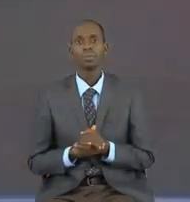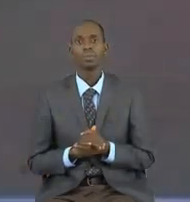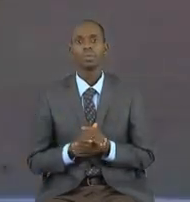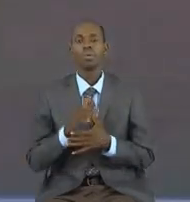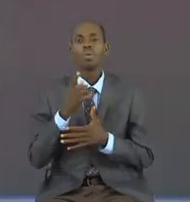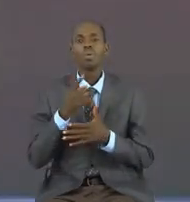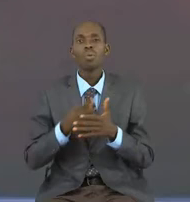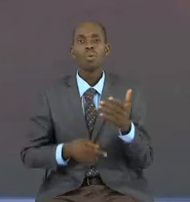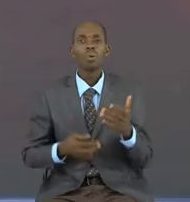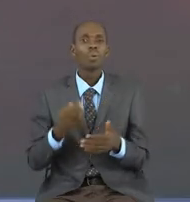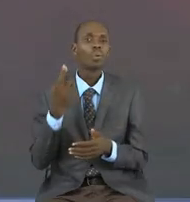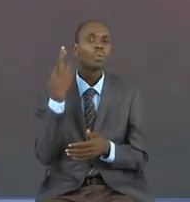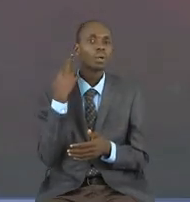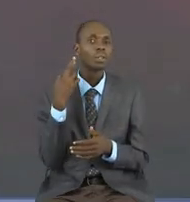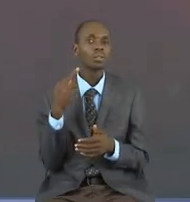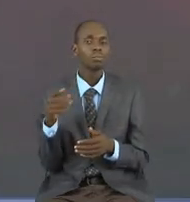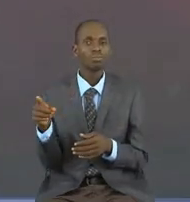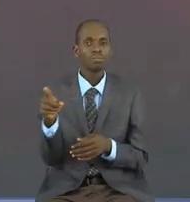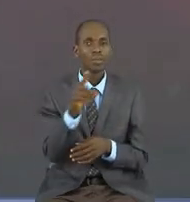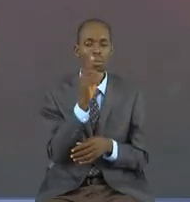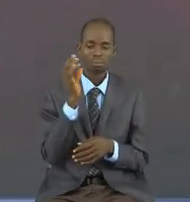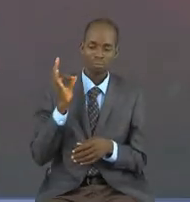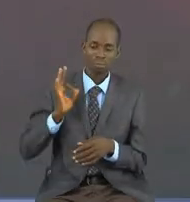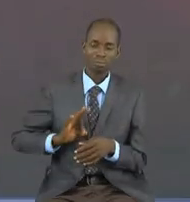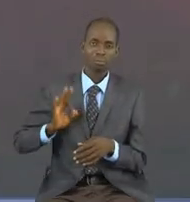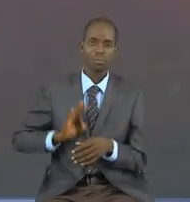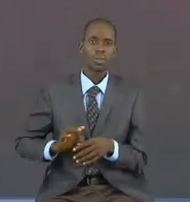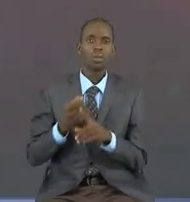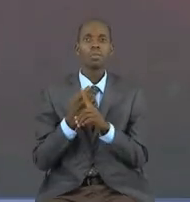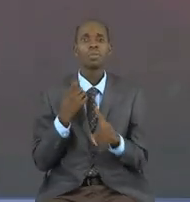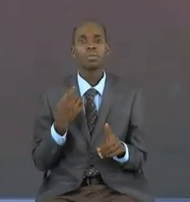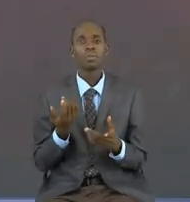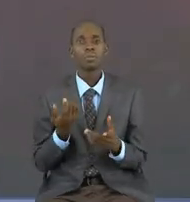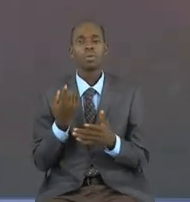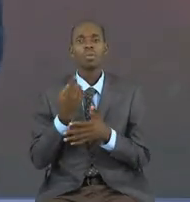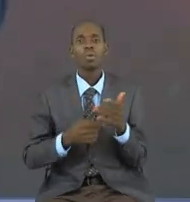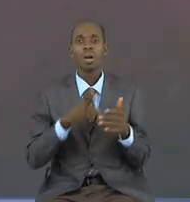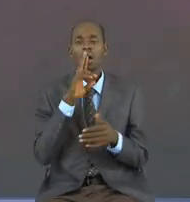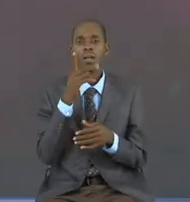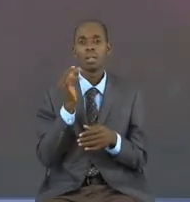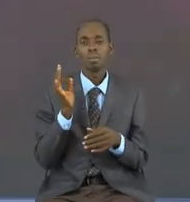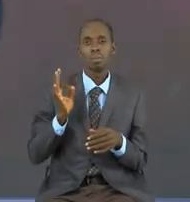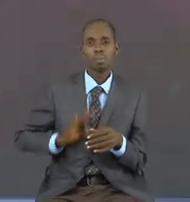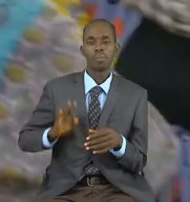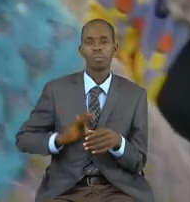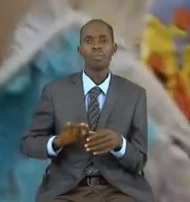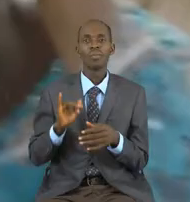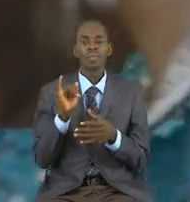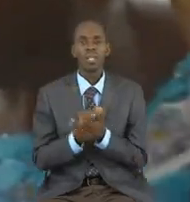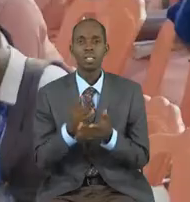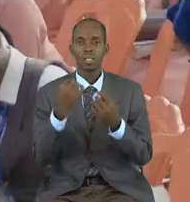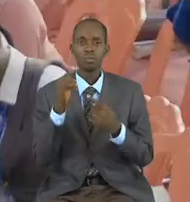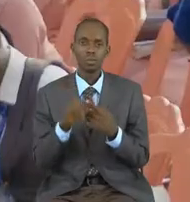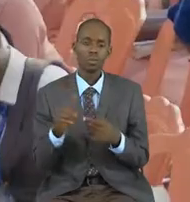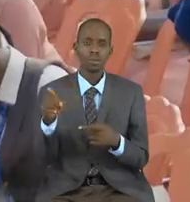they benefiting from? What are the benefits that came to them?